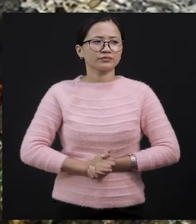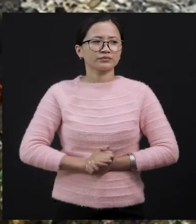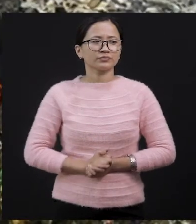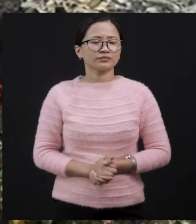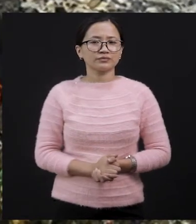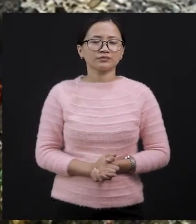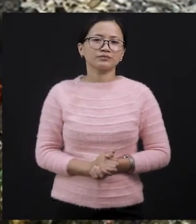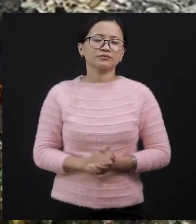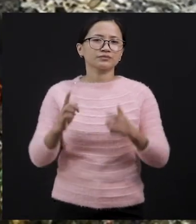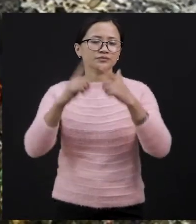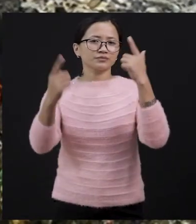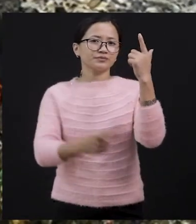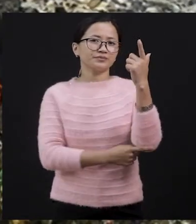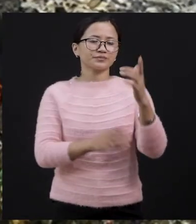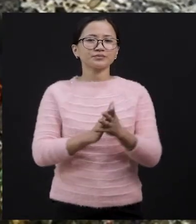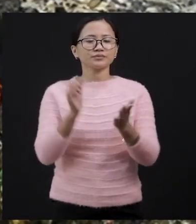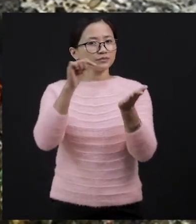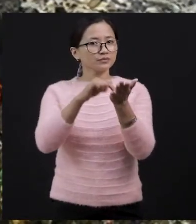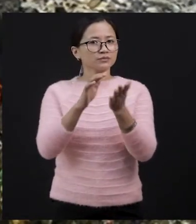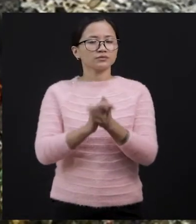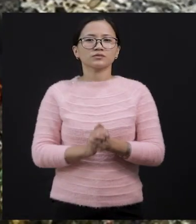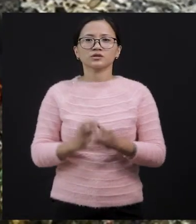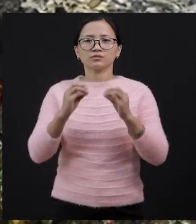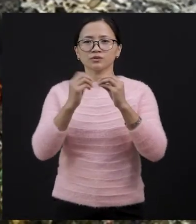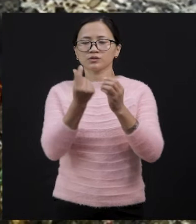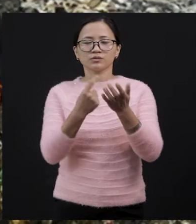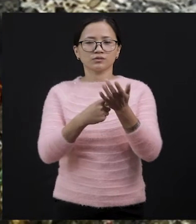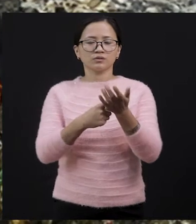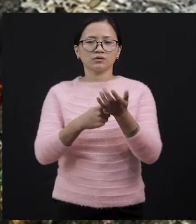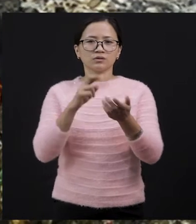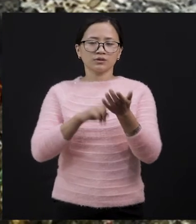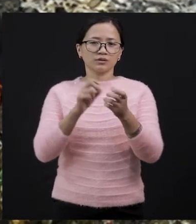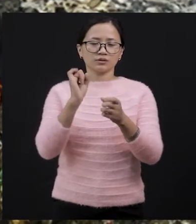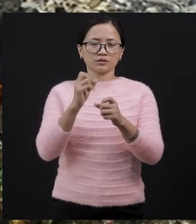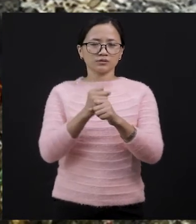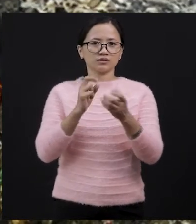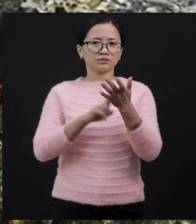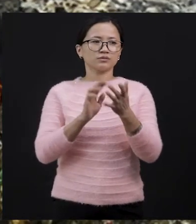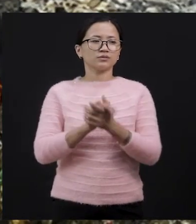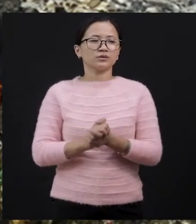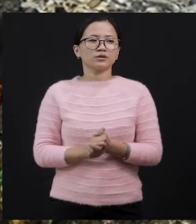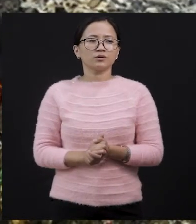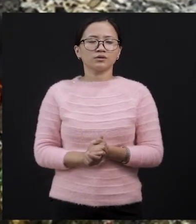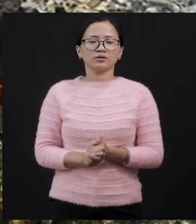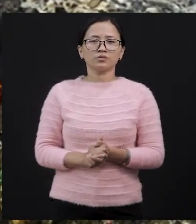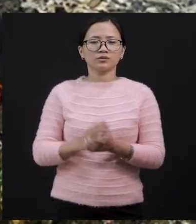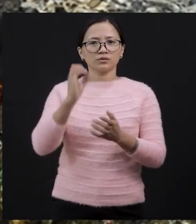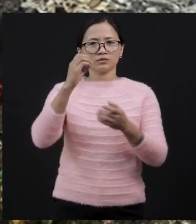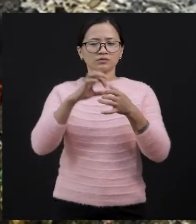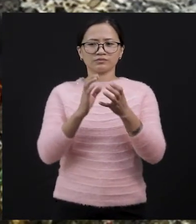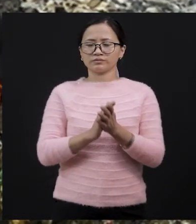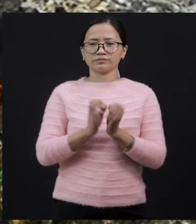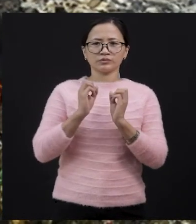Now, the last point, that is the fifth point for the causes of air pollution, is burning